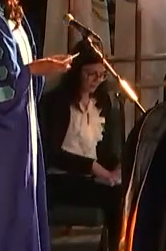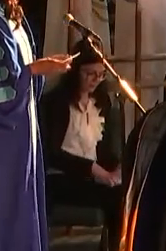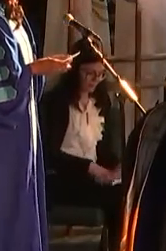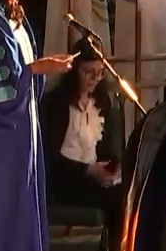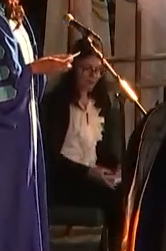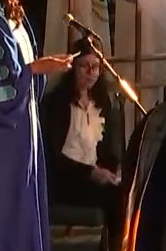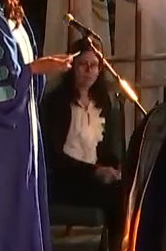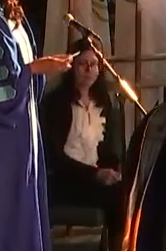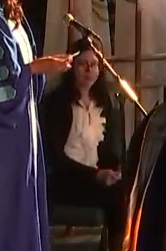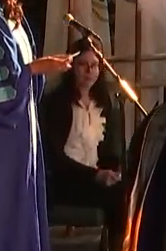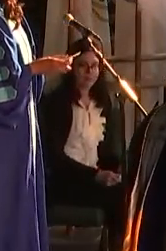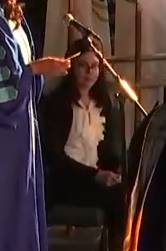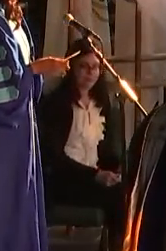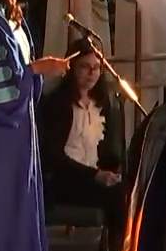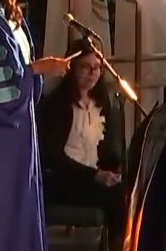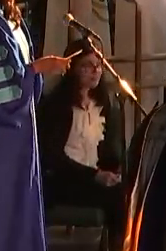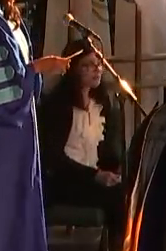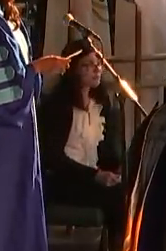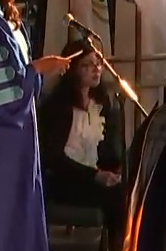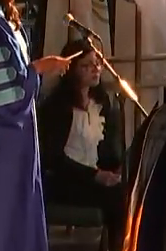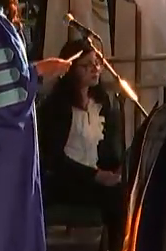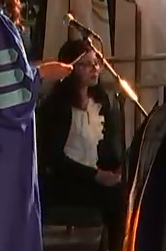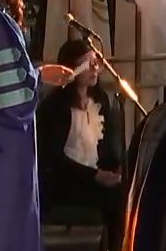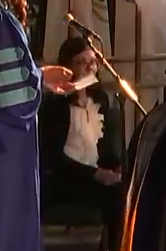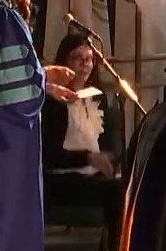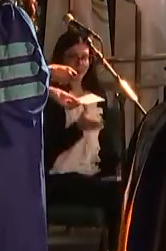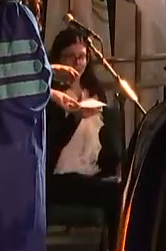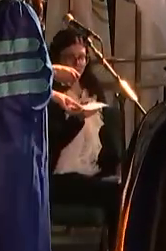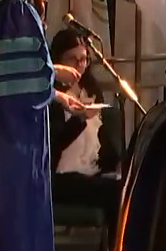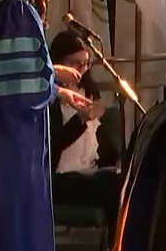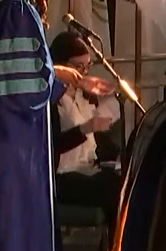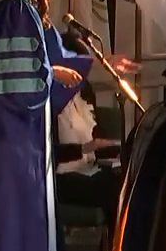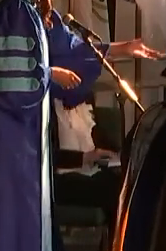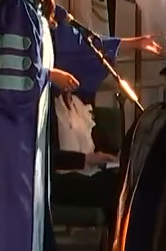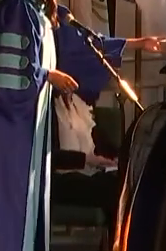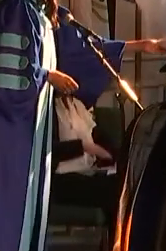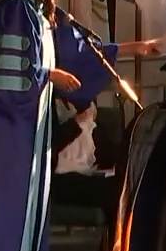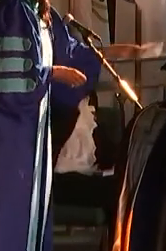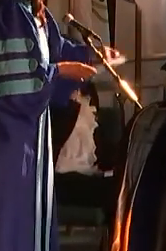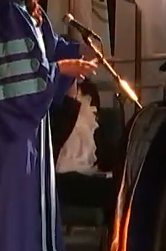Tabitha Lee Duby, magna cum laude.